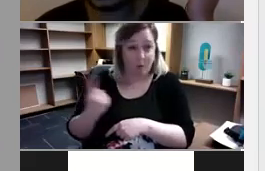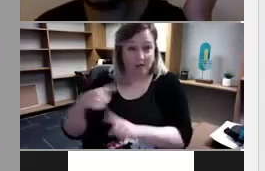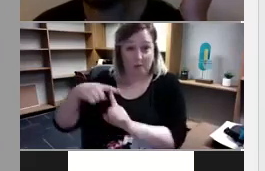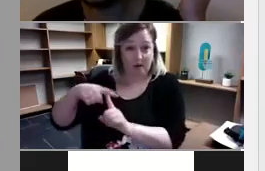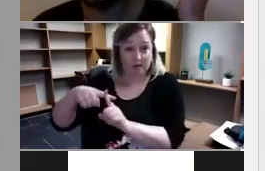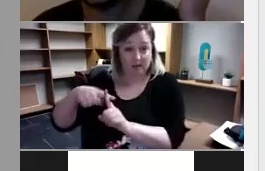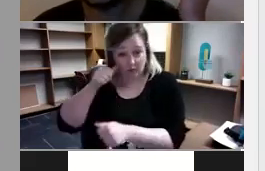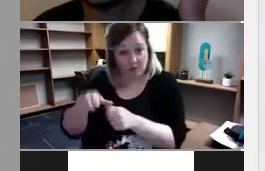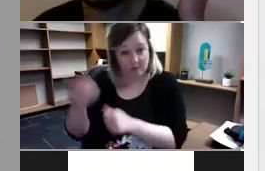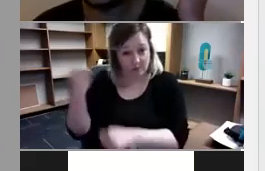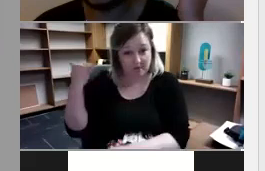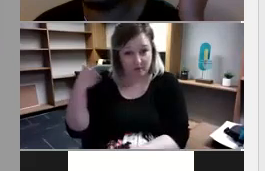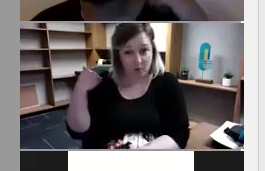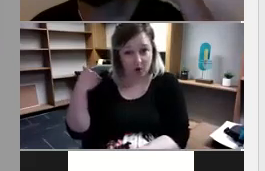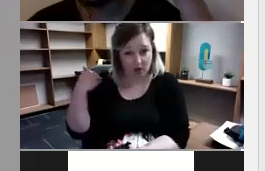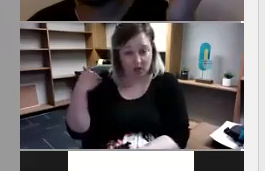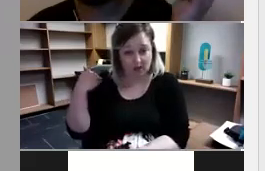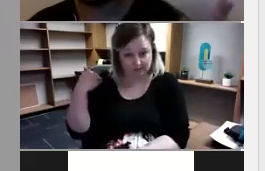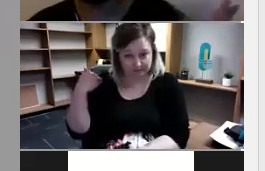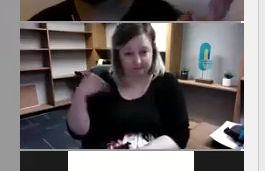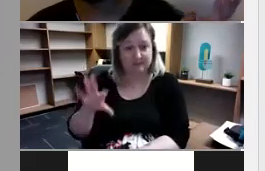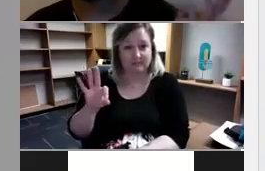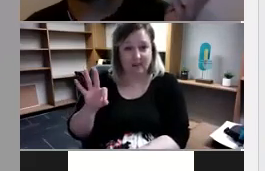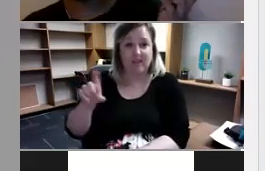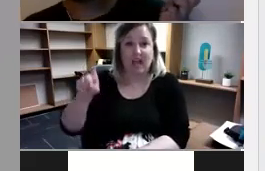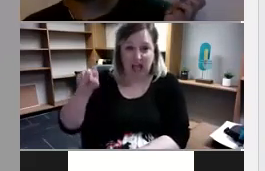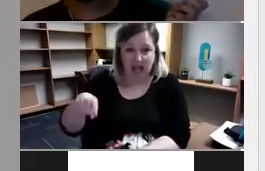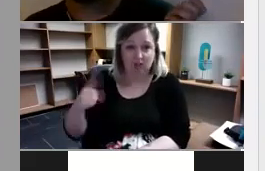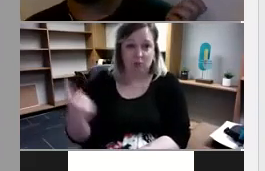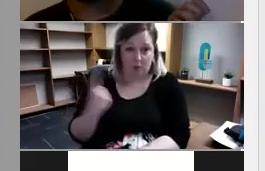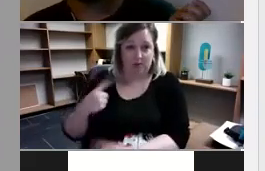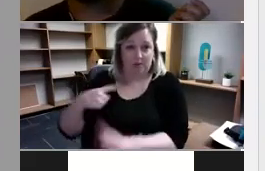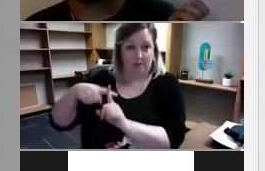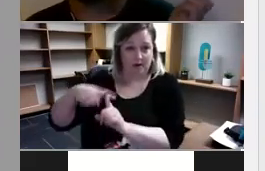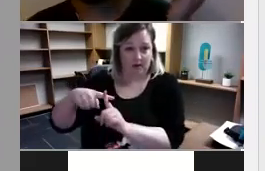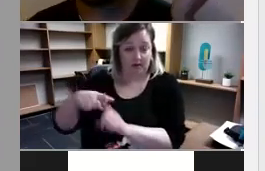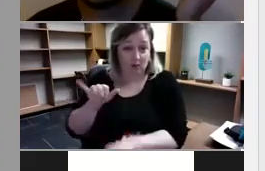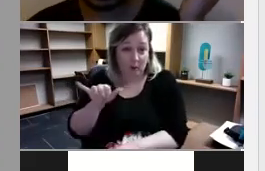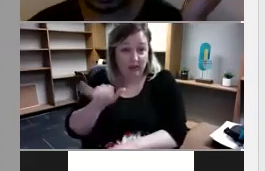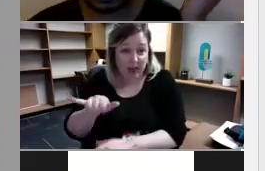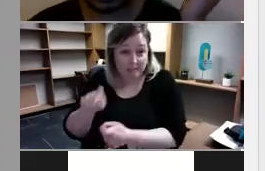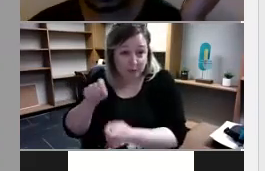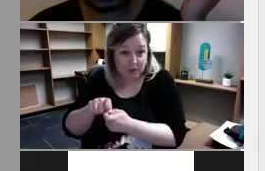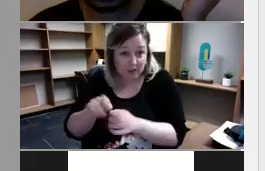before we started with our master method, right? F has to always be positive, you're correct. So in this particular case,